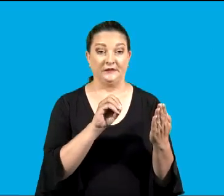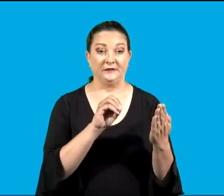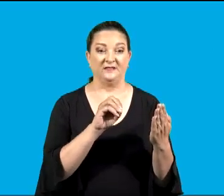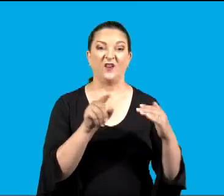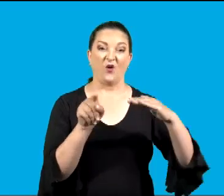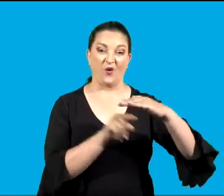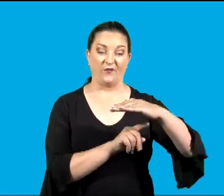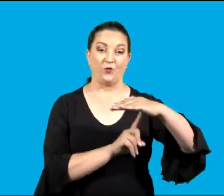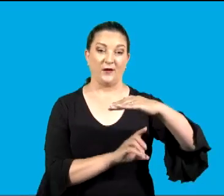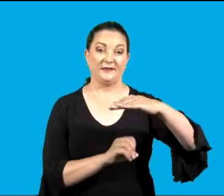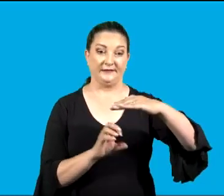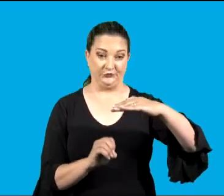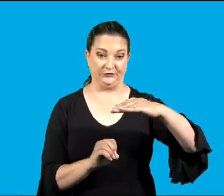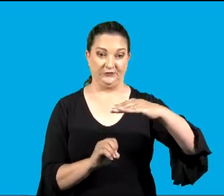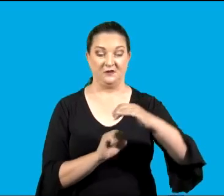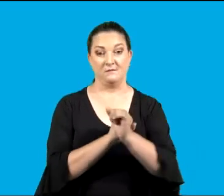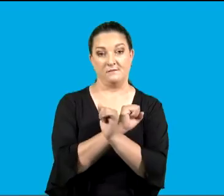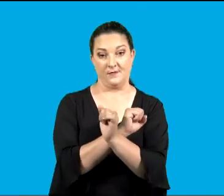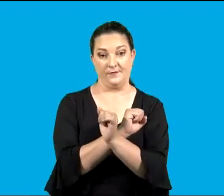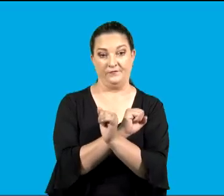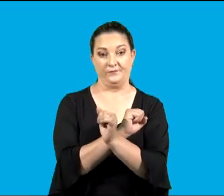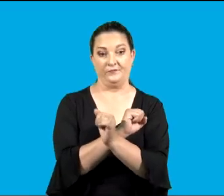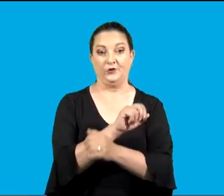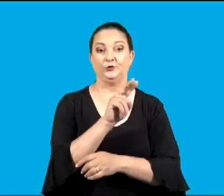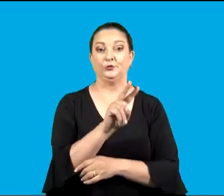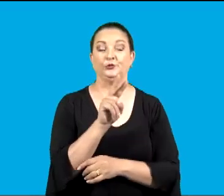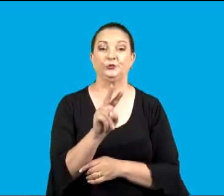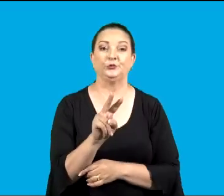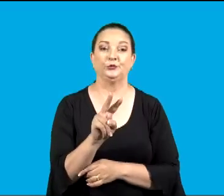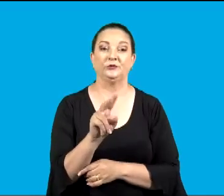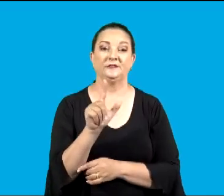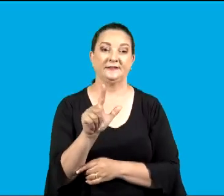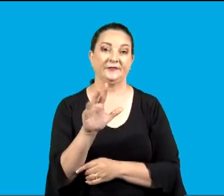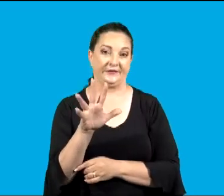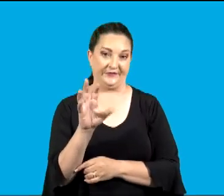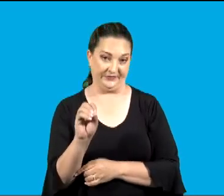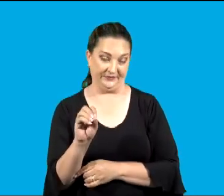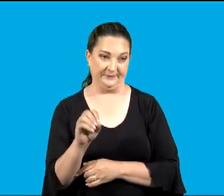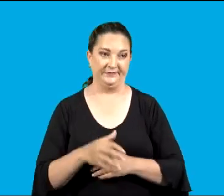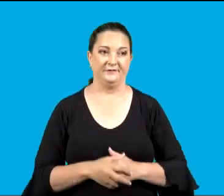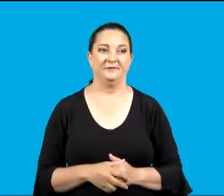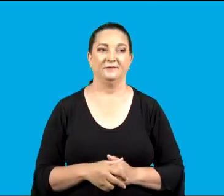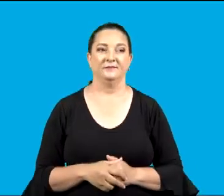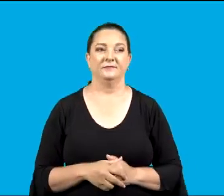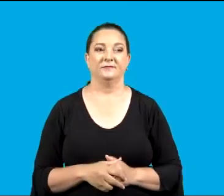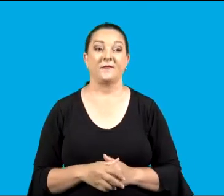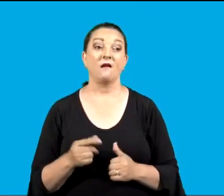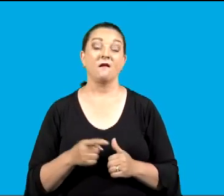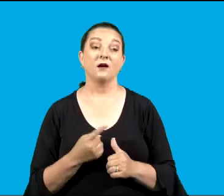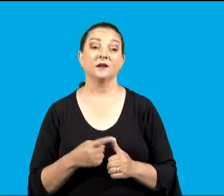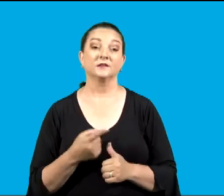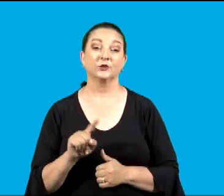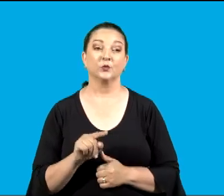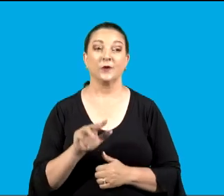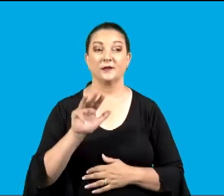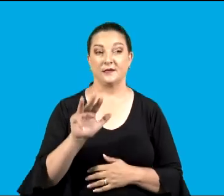40 over 100 multiply by 22,750.